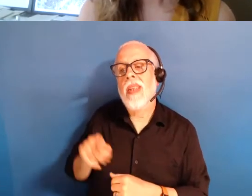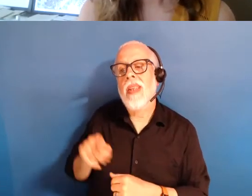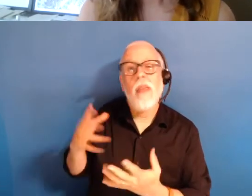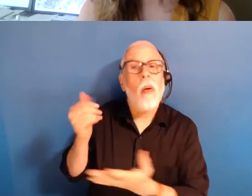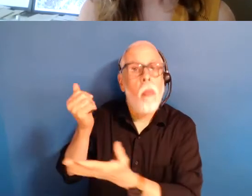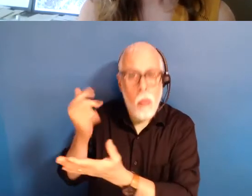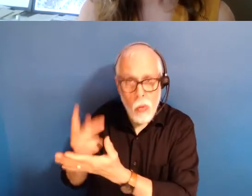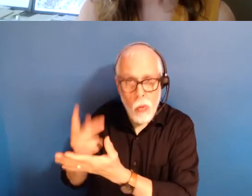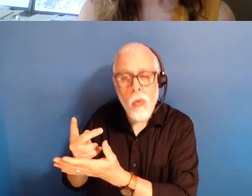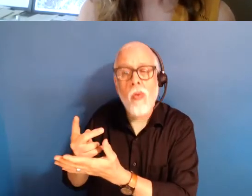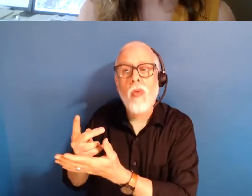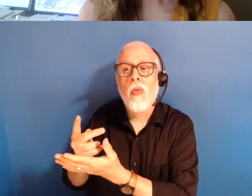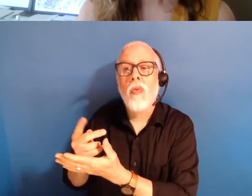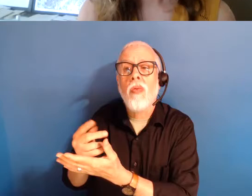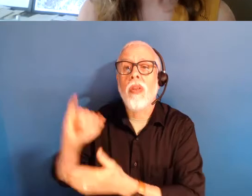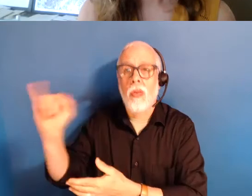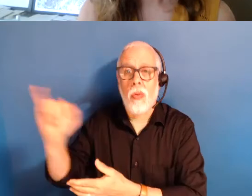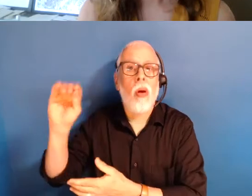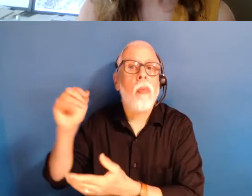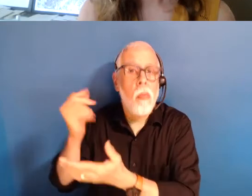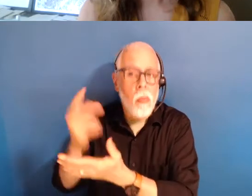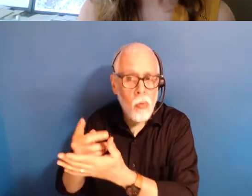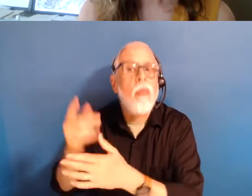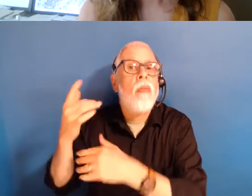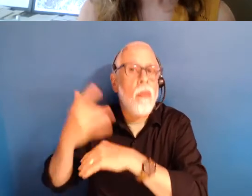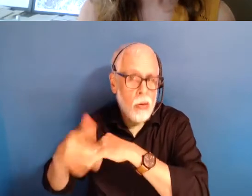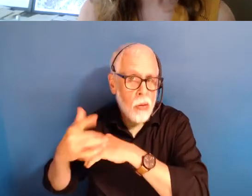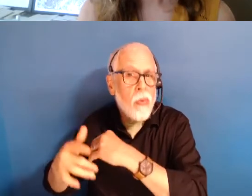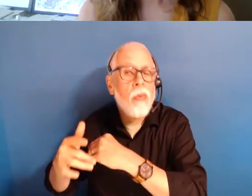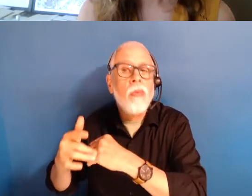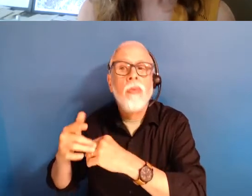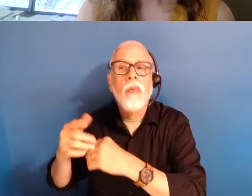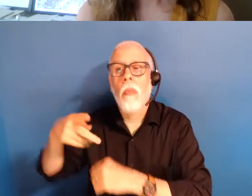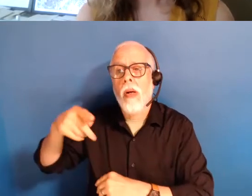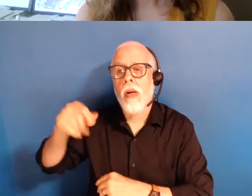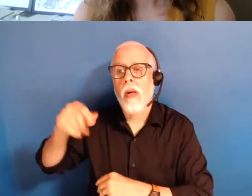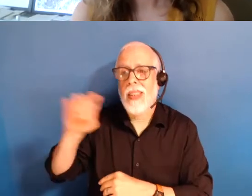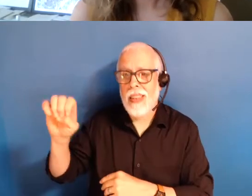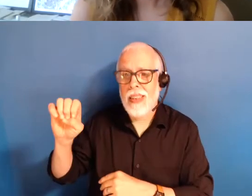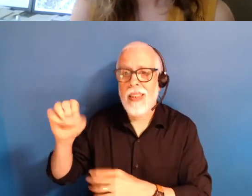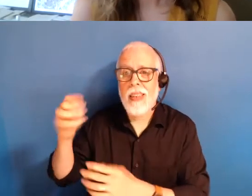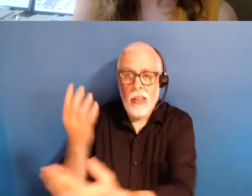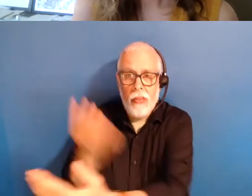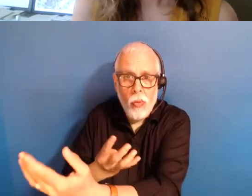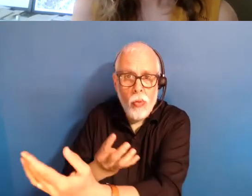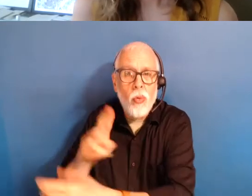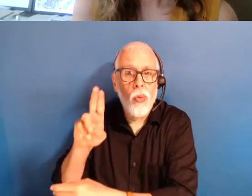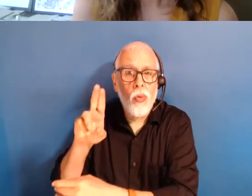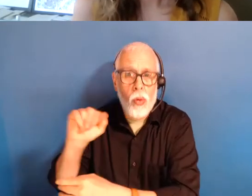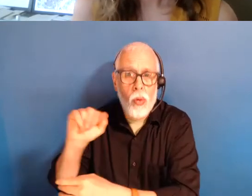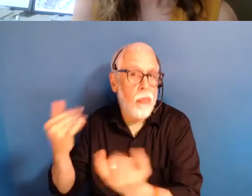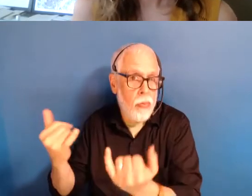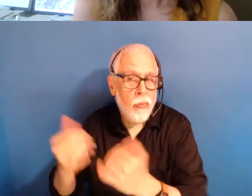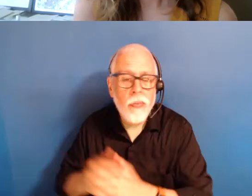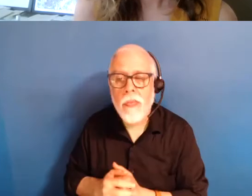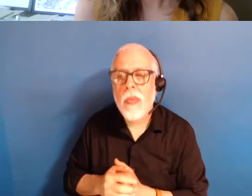approved by insurance companies, and it's available at the Part D infusion unit currently.